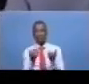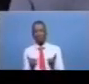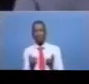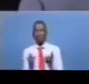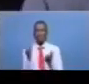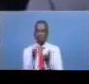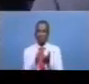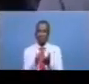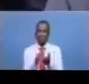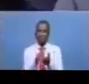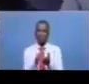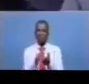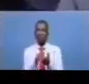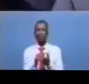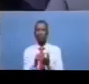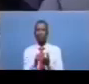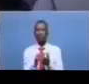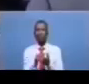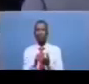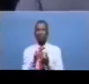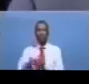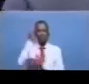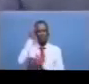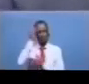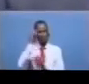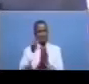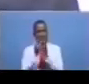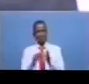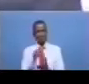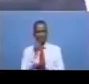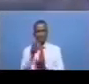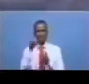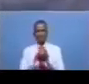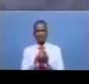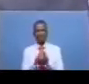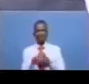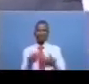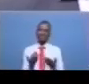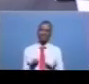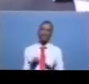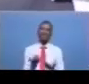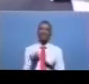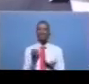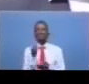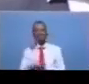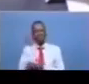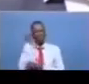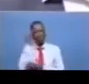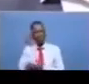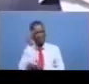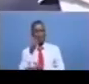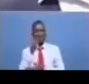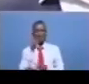Then counsel for the petitioner also addressed this issue about, the petitioner keeps on